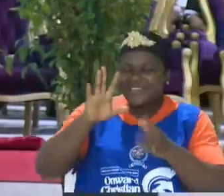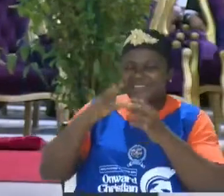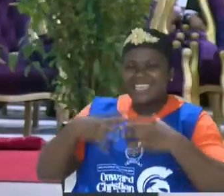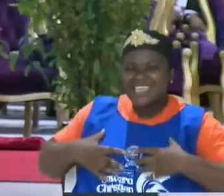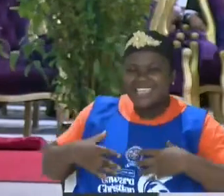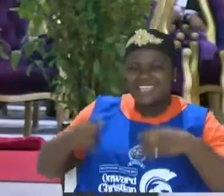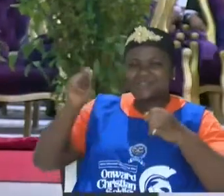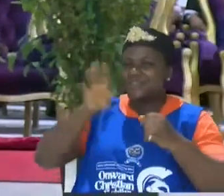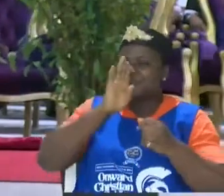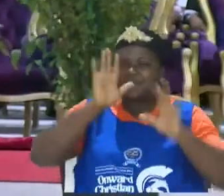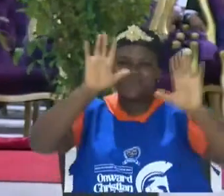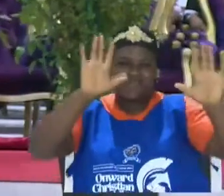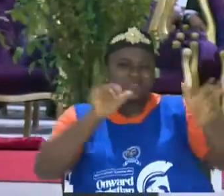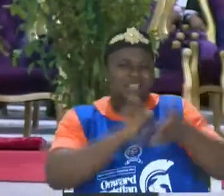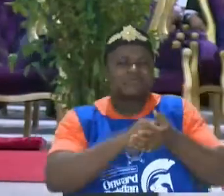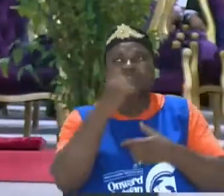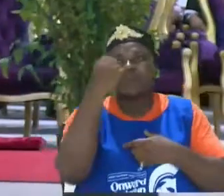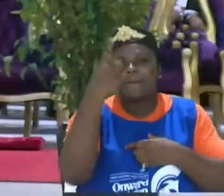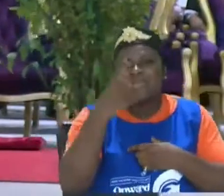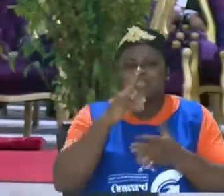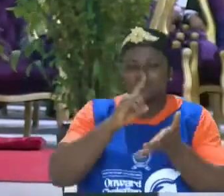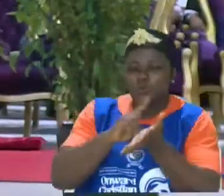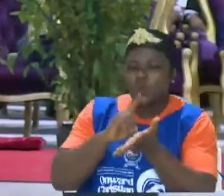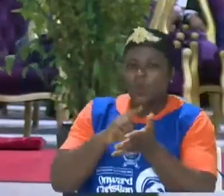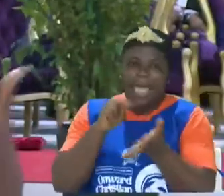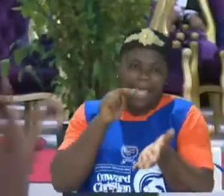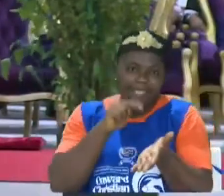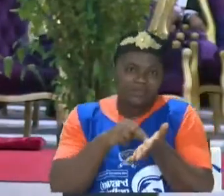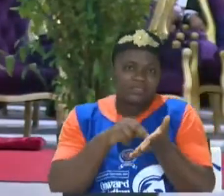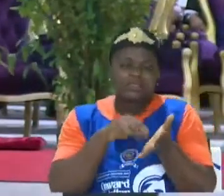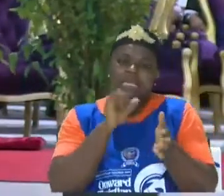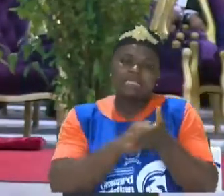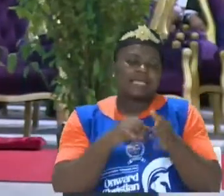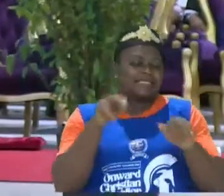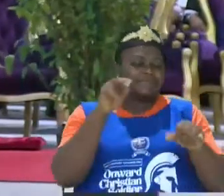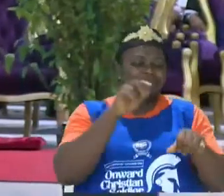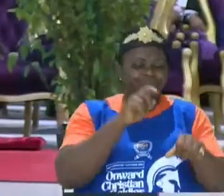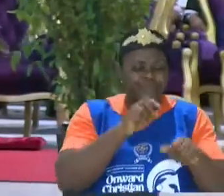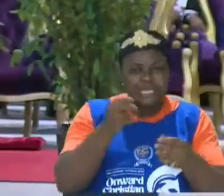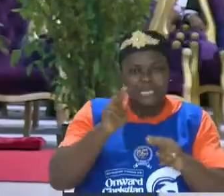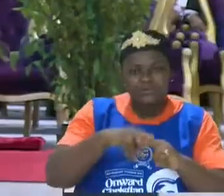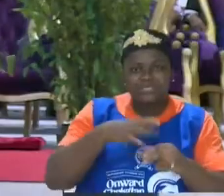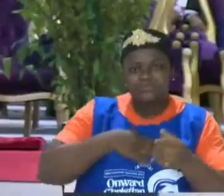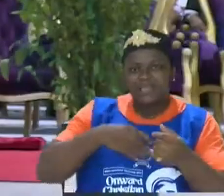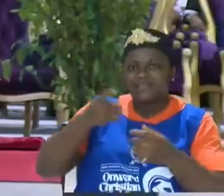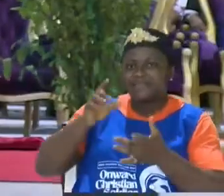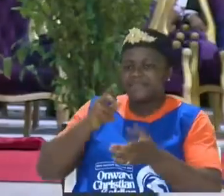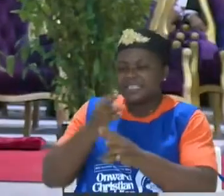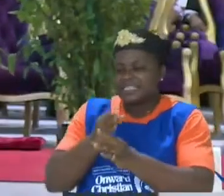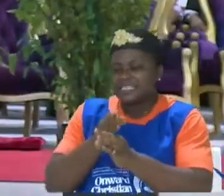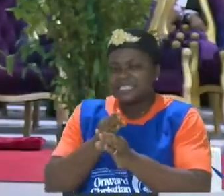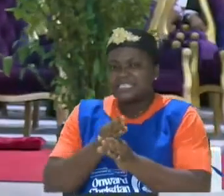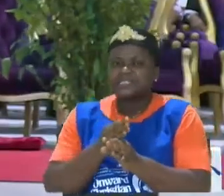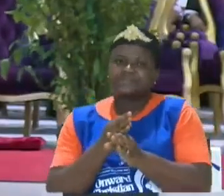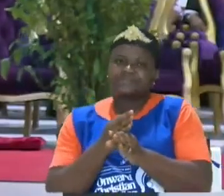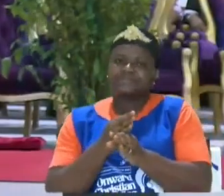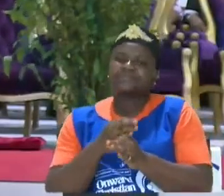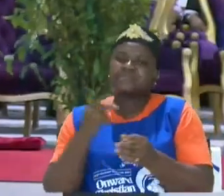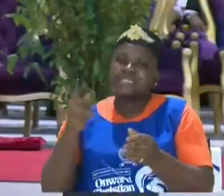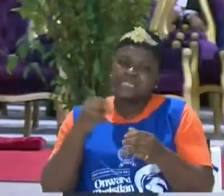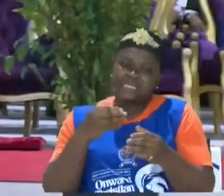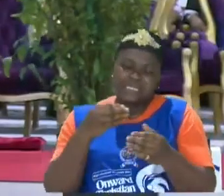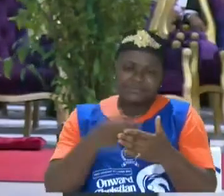doctors and nurses." And I said, "Amen." That increased my faith and trust in God for healing. So the next